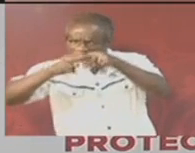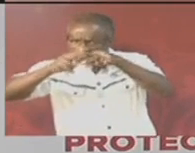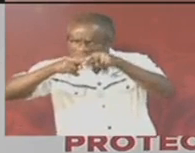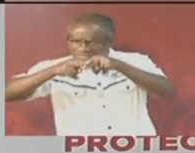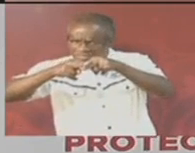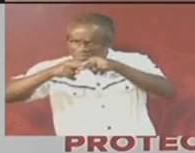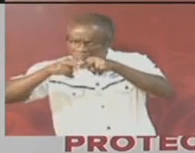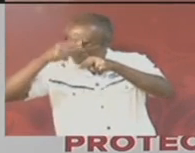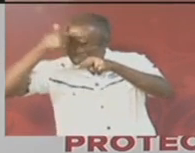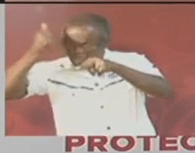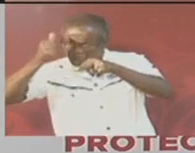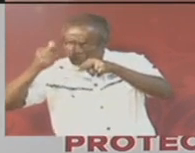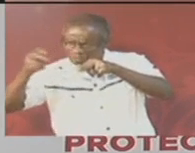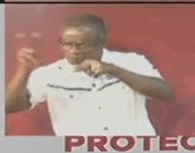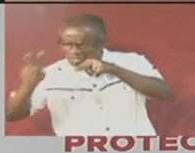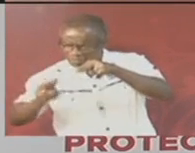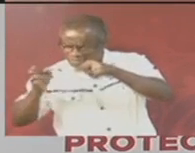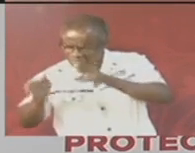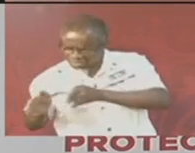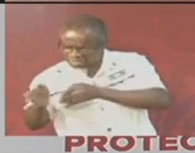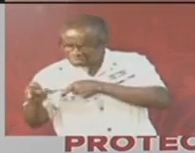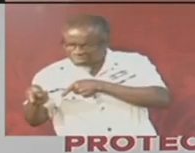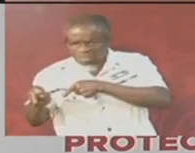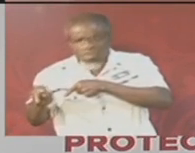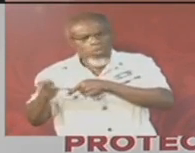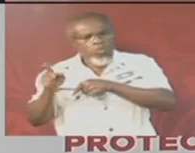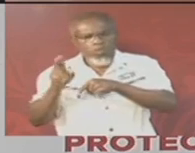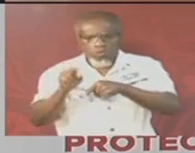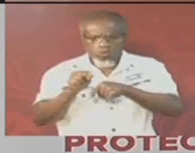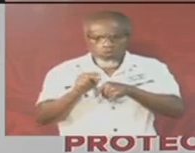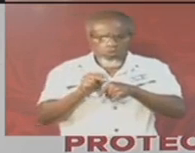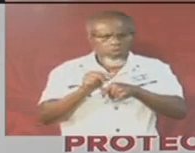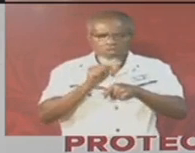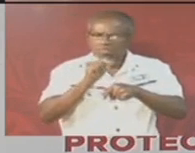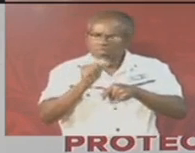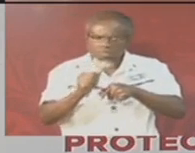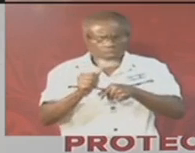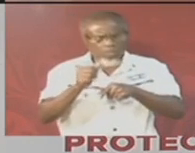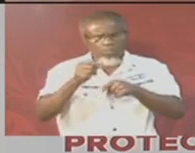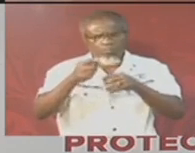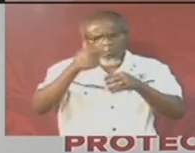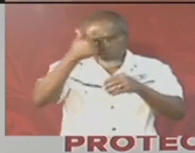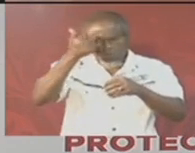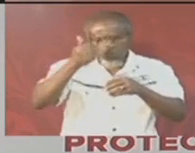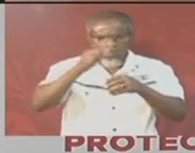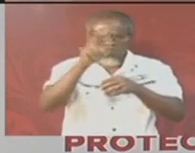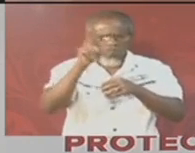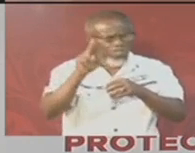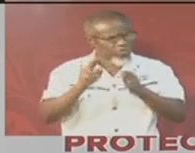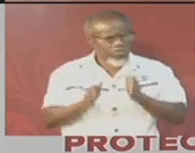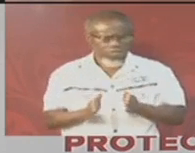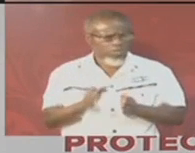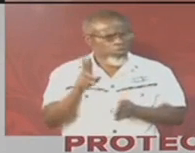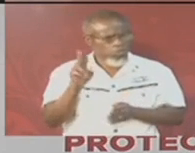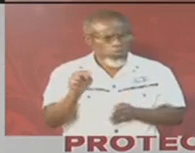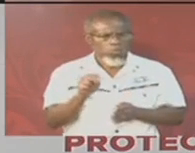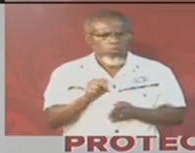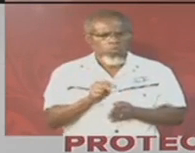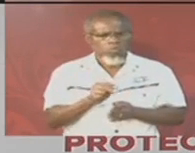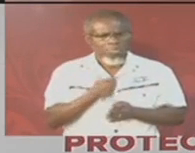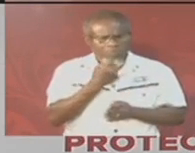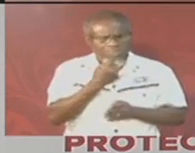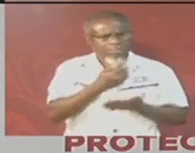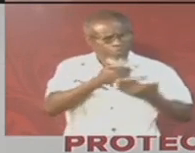that the current spike is due to the presence of Venezuelans. That is what I said. And I did